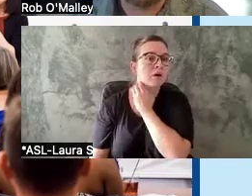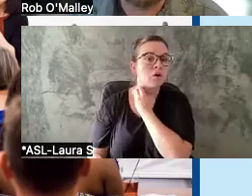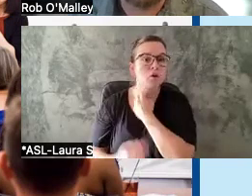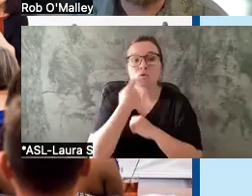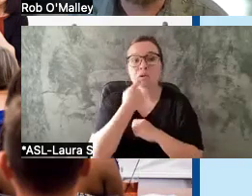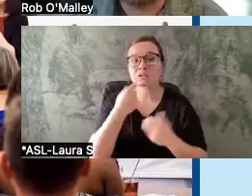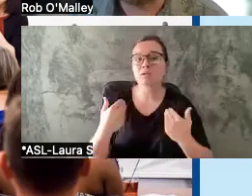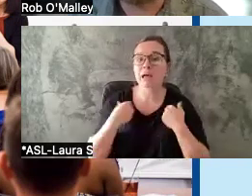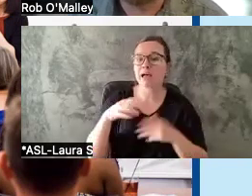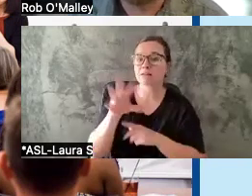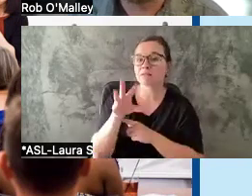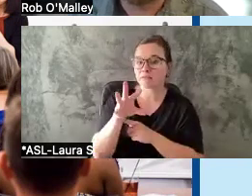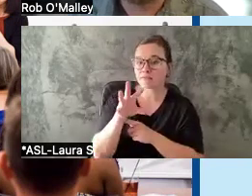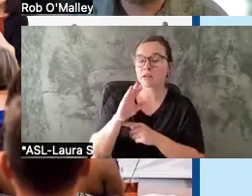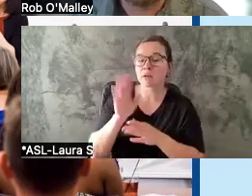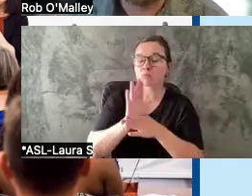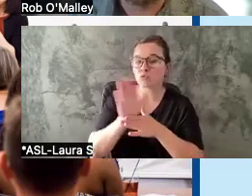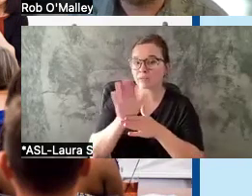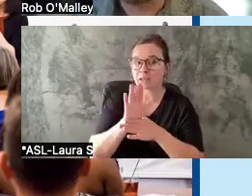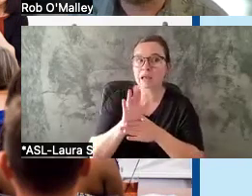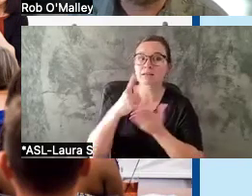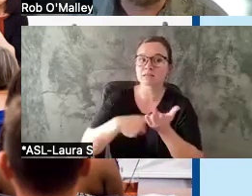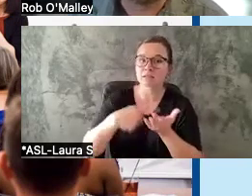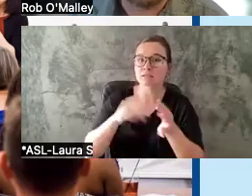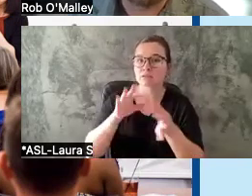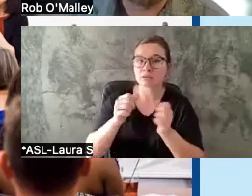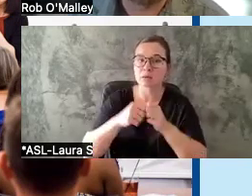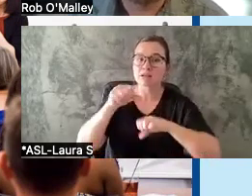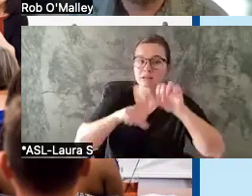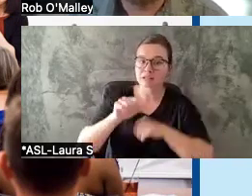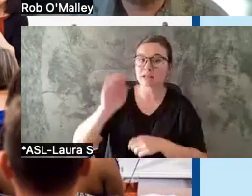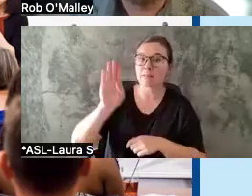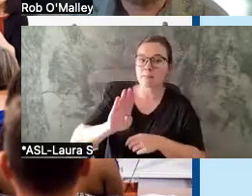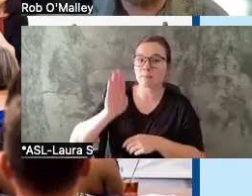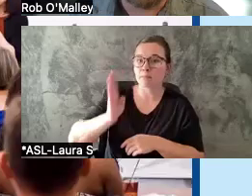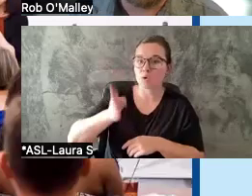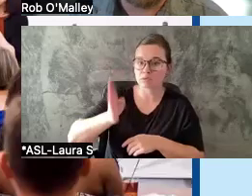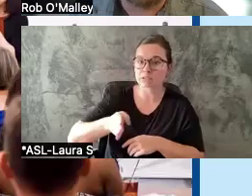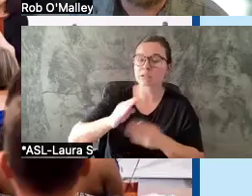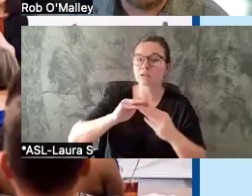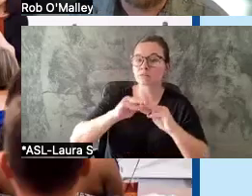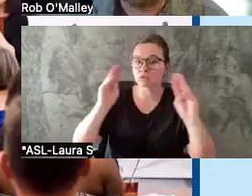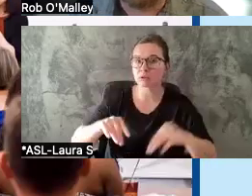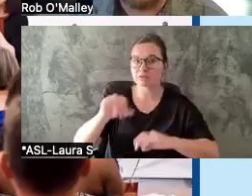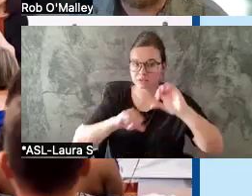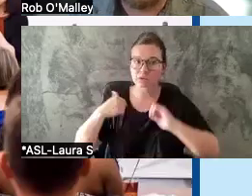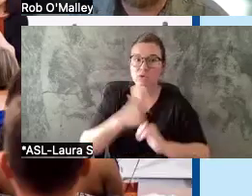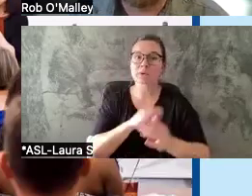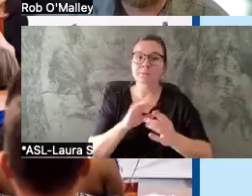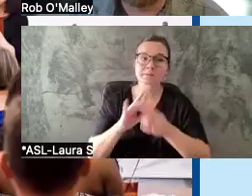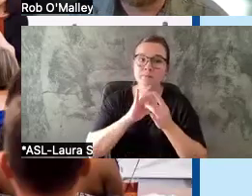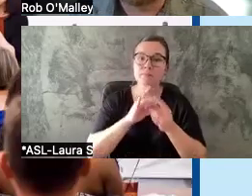film screening and discussion of science and faith at the Boston Museum of Science. We've co-organized the Genetics and